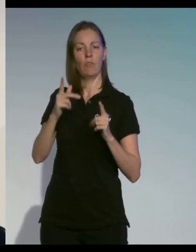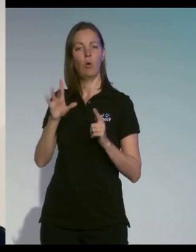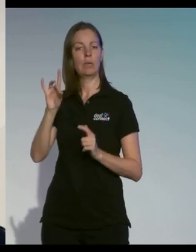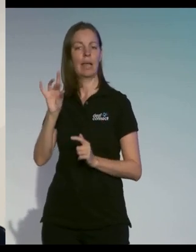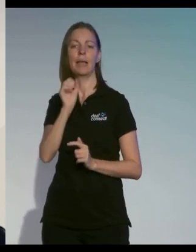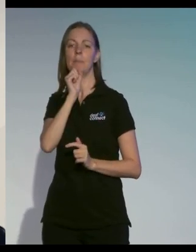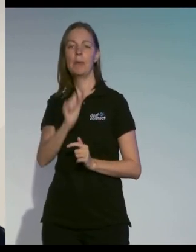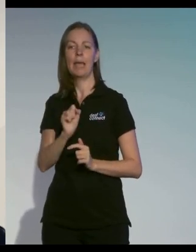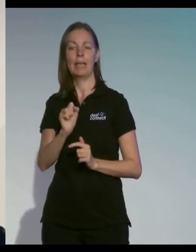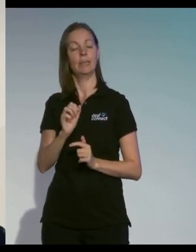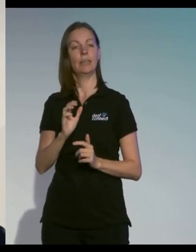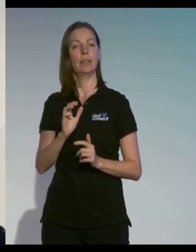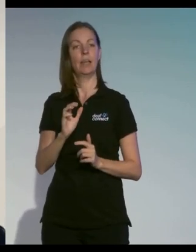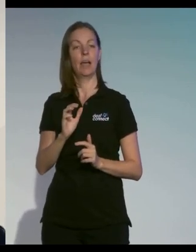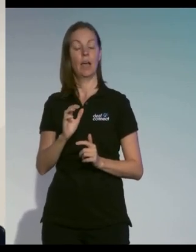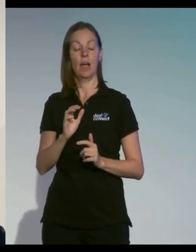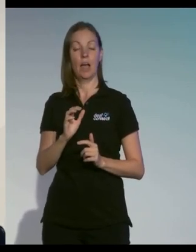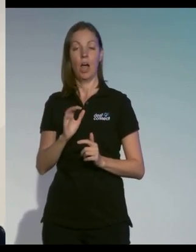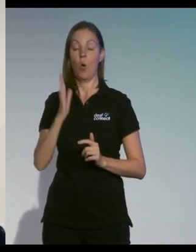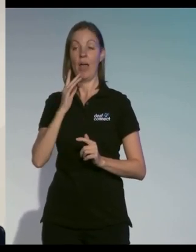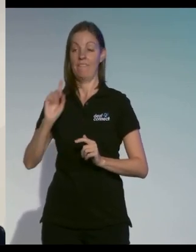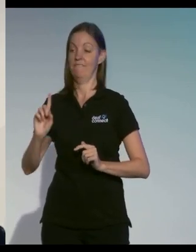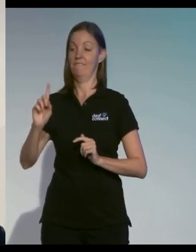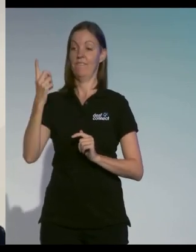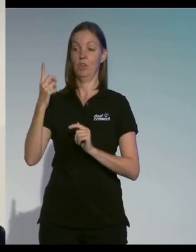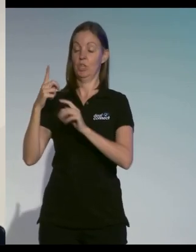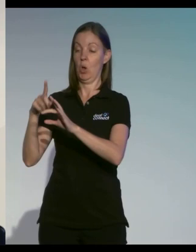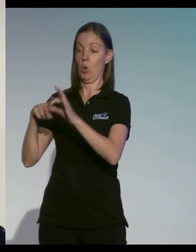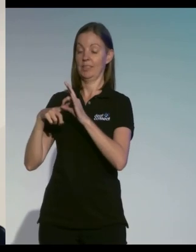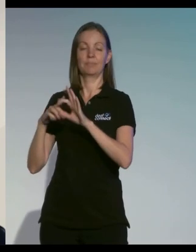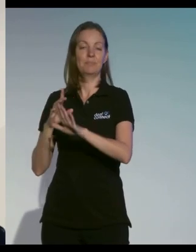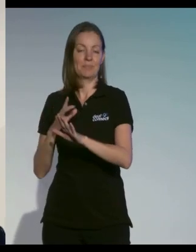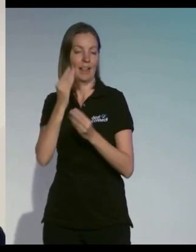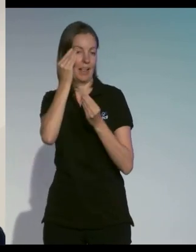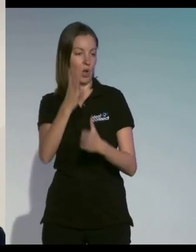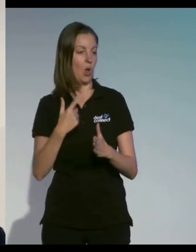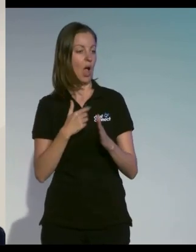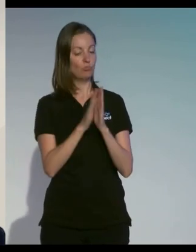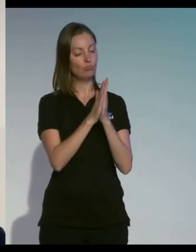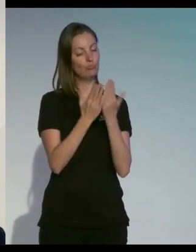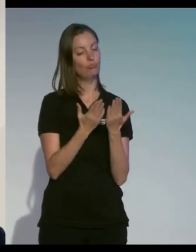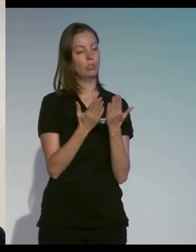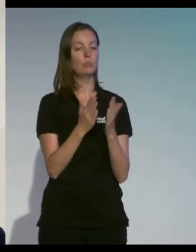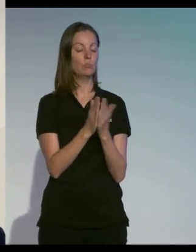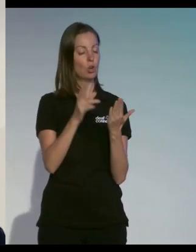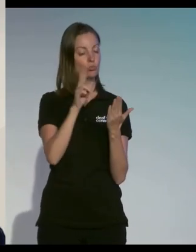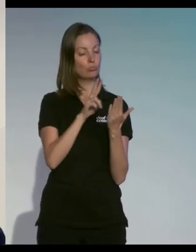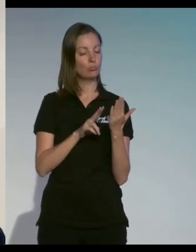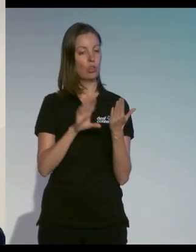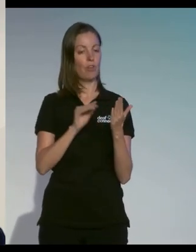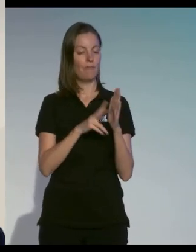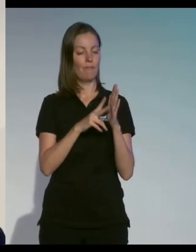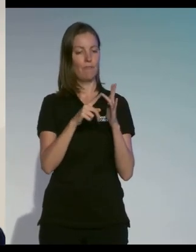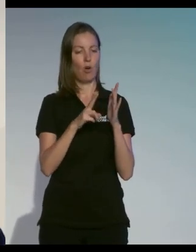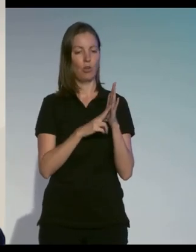I nearly killed the whole thing at the first question. I was reading a book on von Ribbentrop,